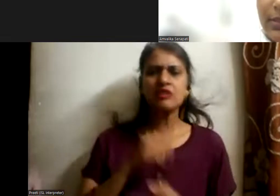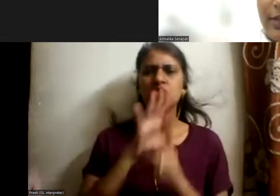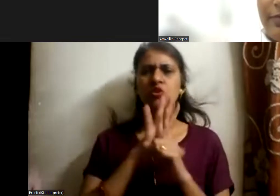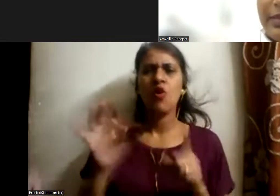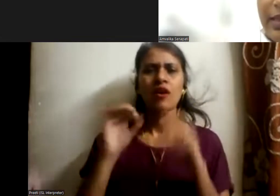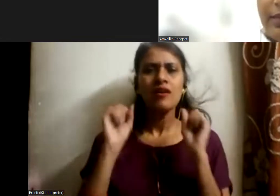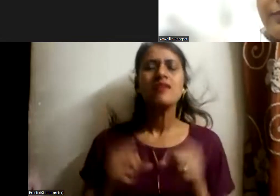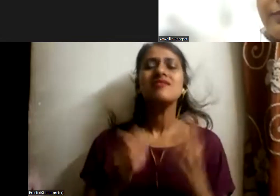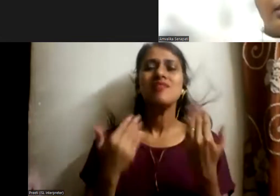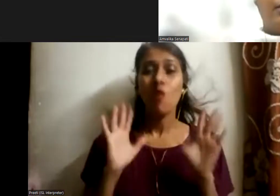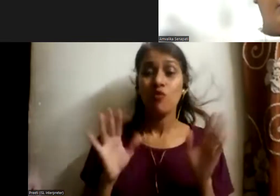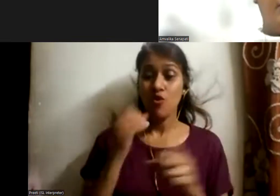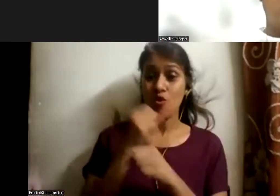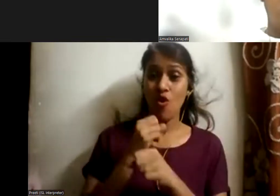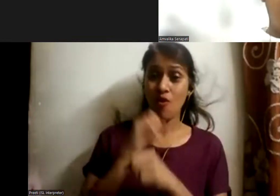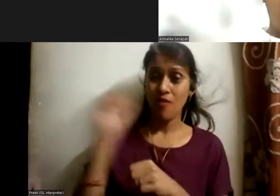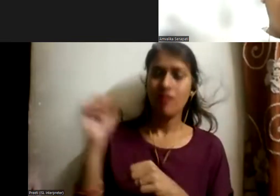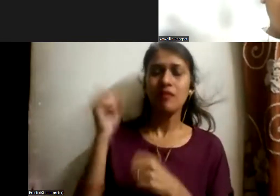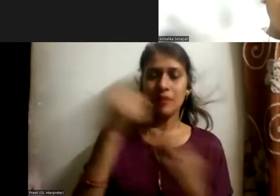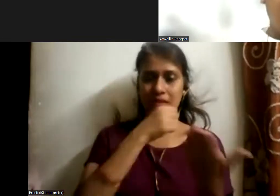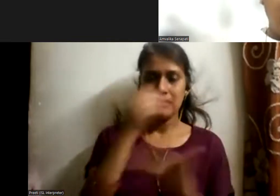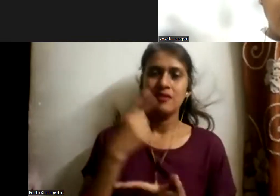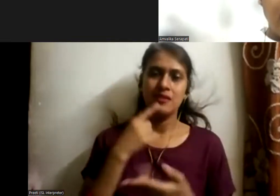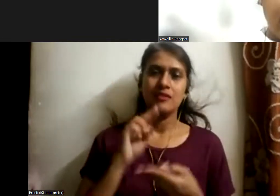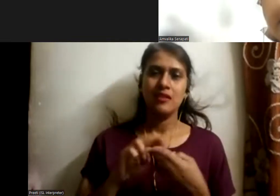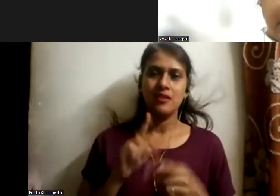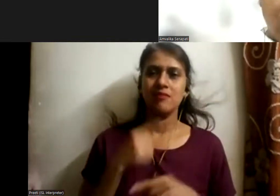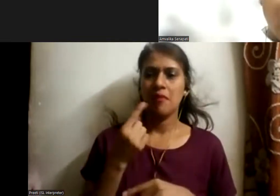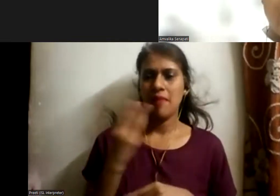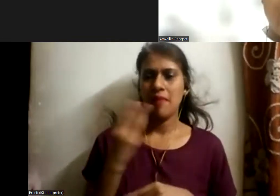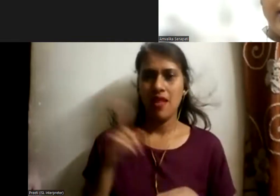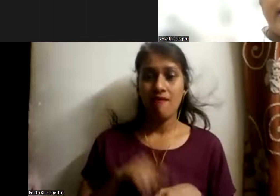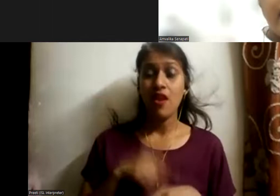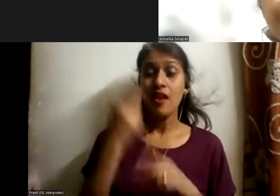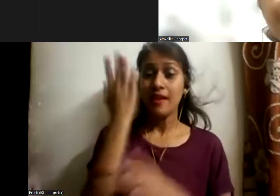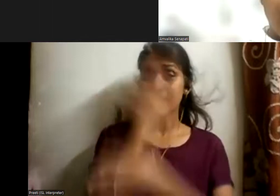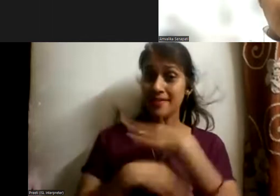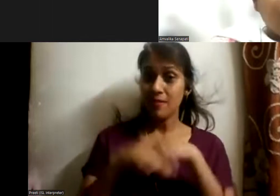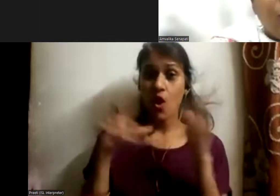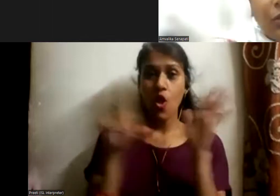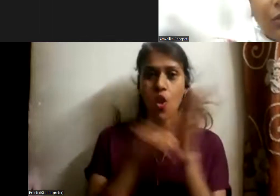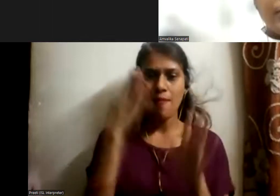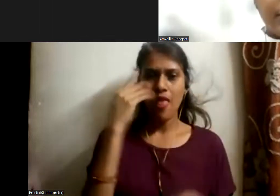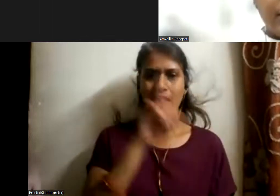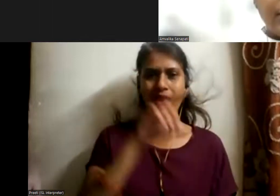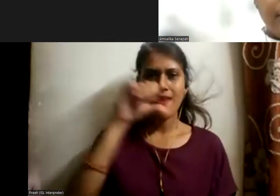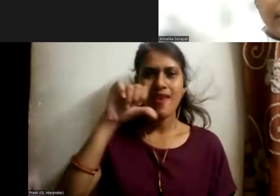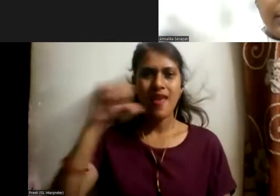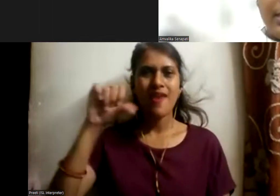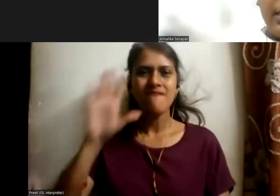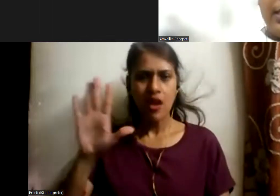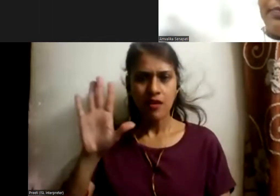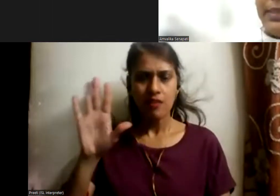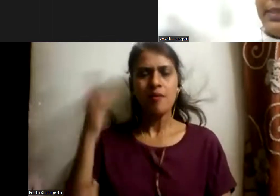excuse that the government gave, because if we look at the earlier disability law of 1995, we also talked